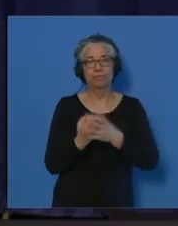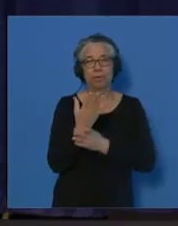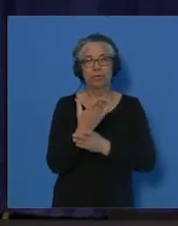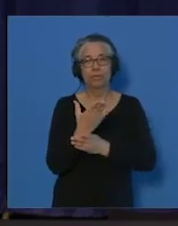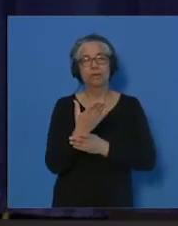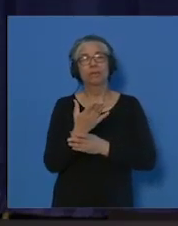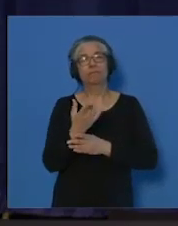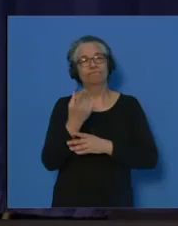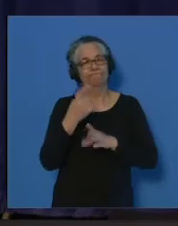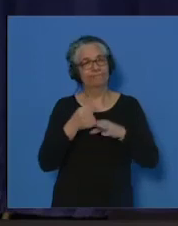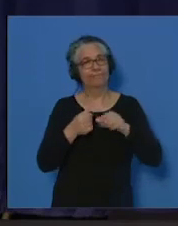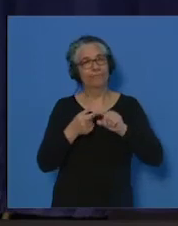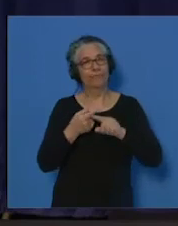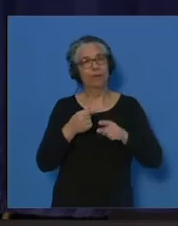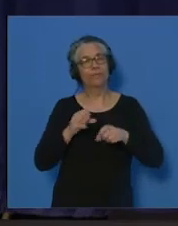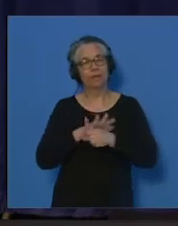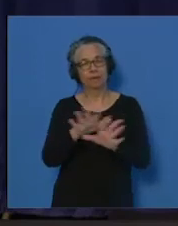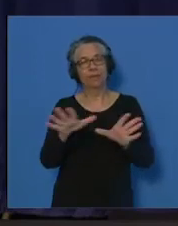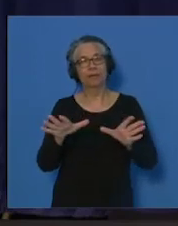of the pandemic.